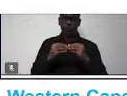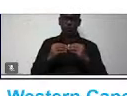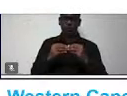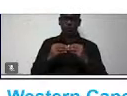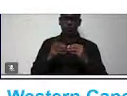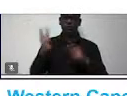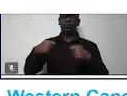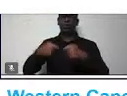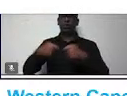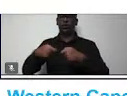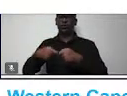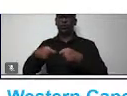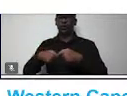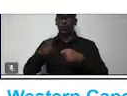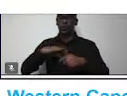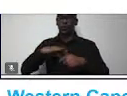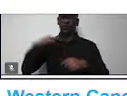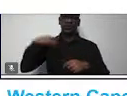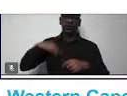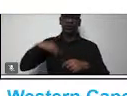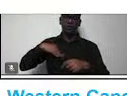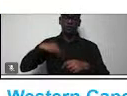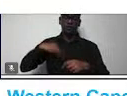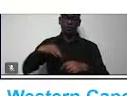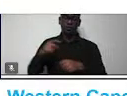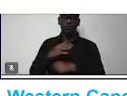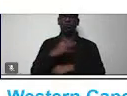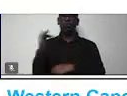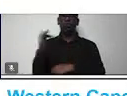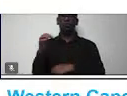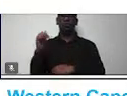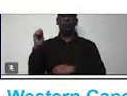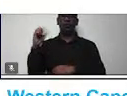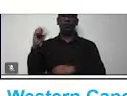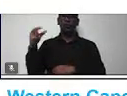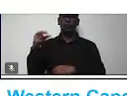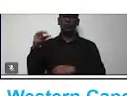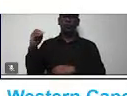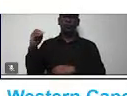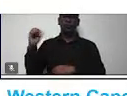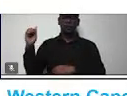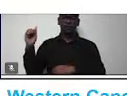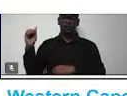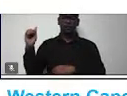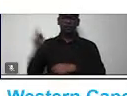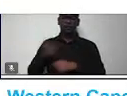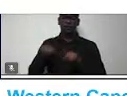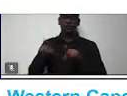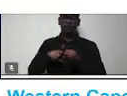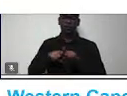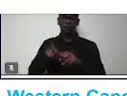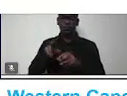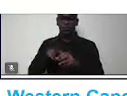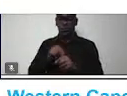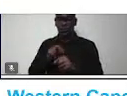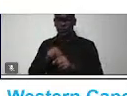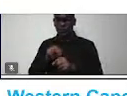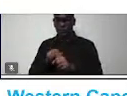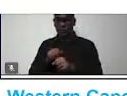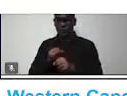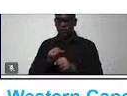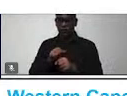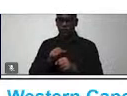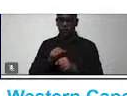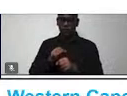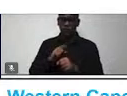up and benefits greatly from AGOA. Wine is a big beneficiary. And then you